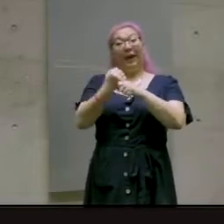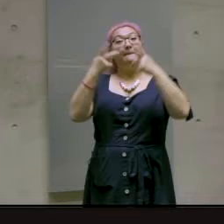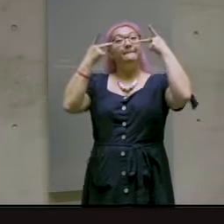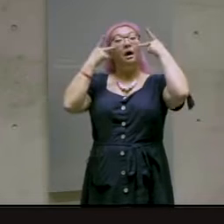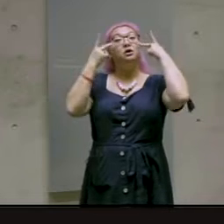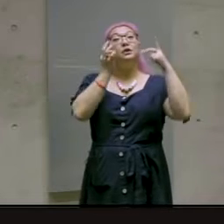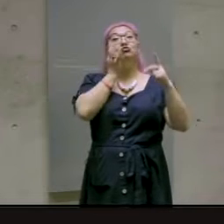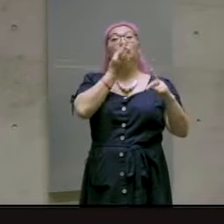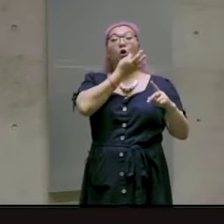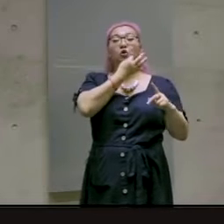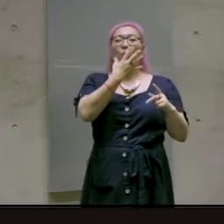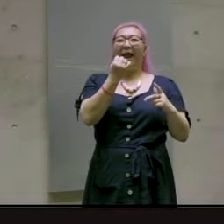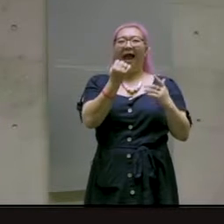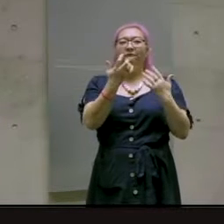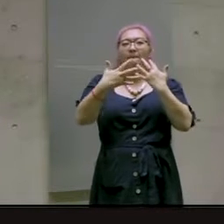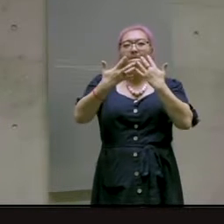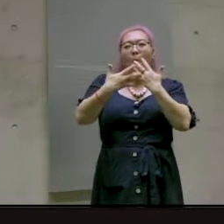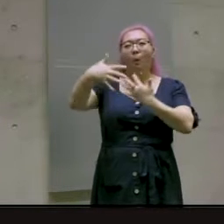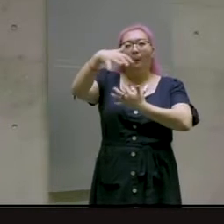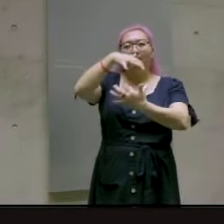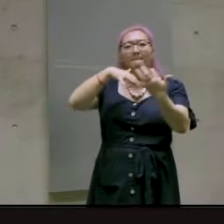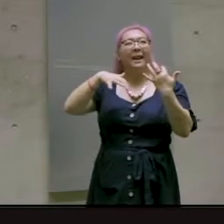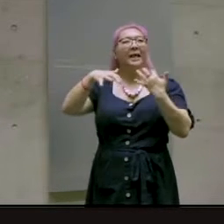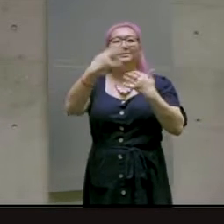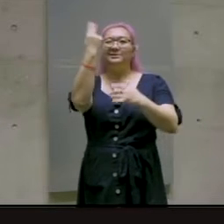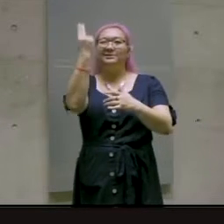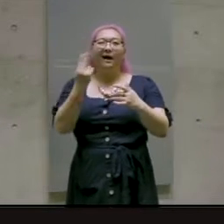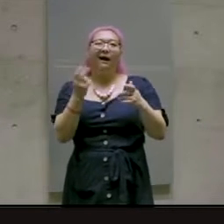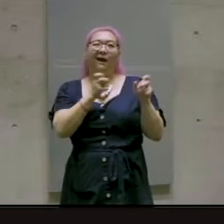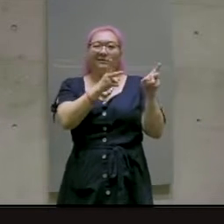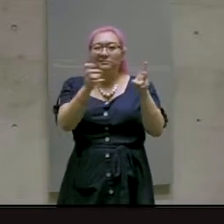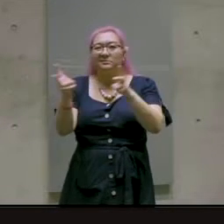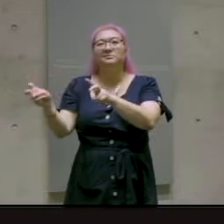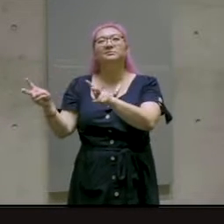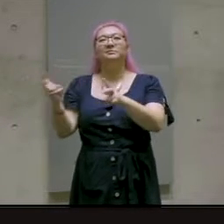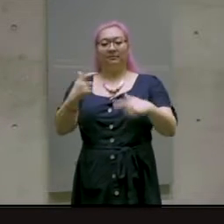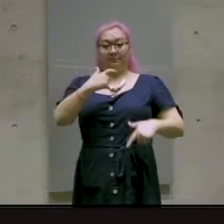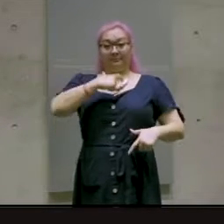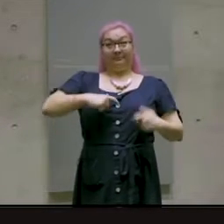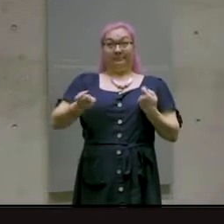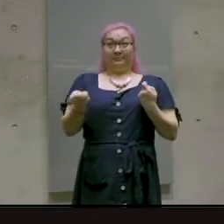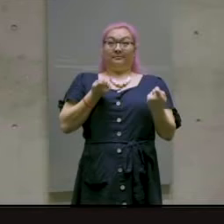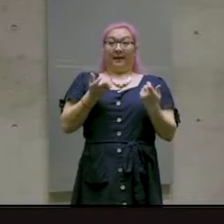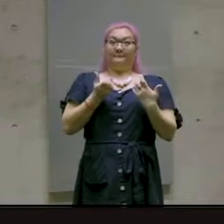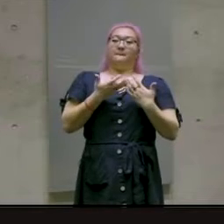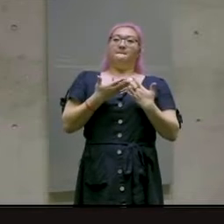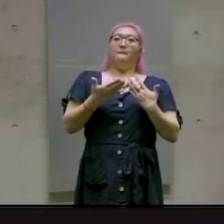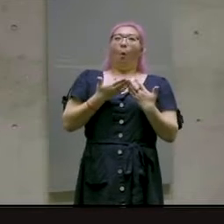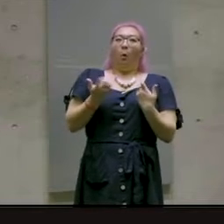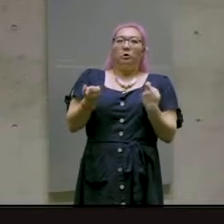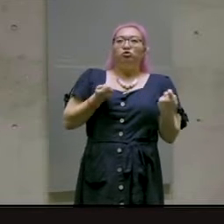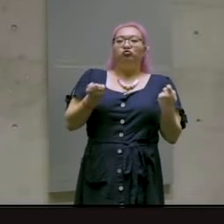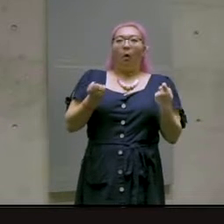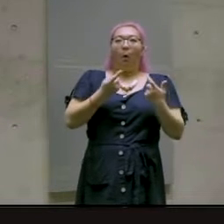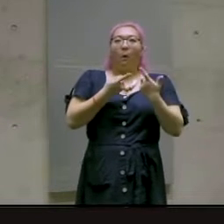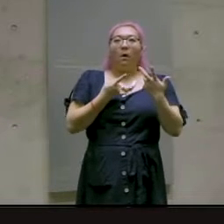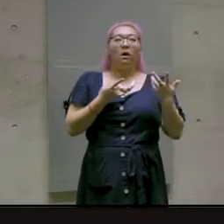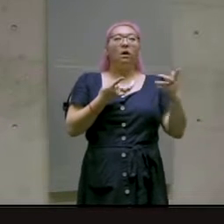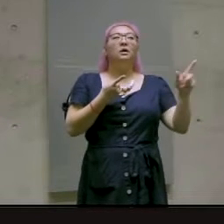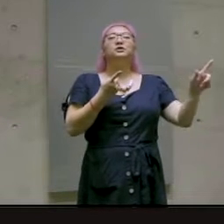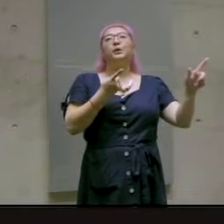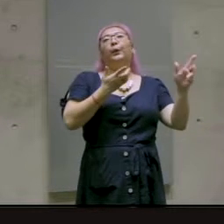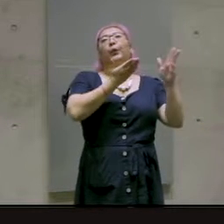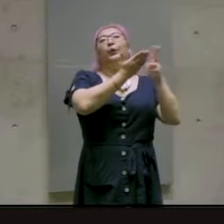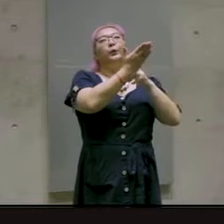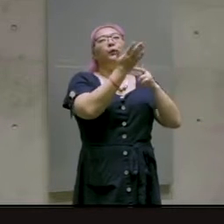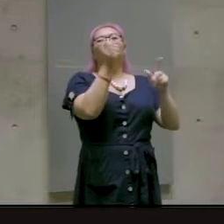tools in which to kind of simulate that sense of character agency. This is kind of through the NPC knowledge system I was explaining